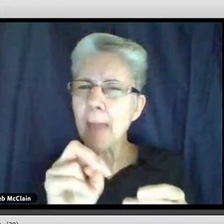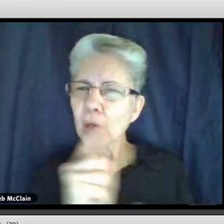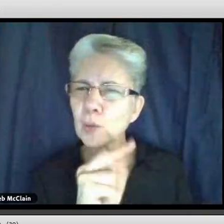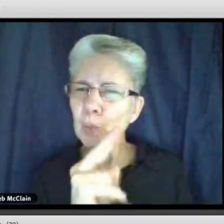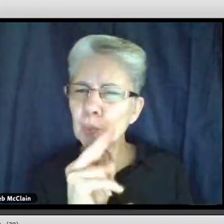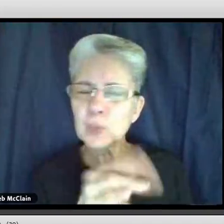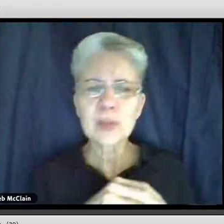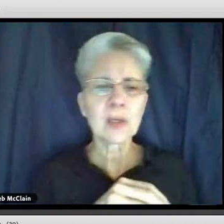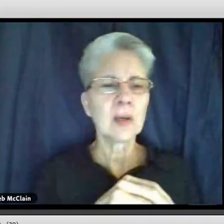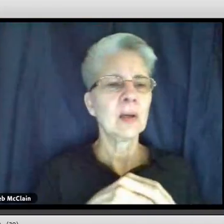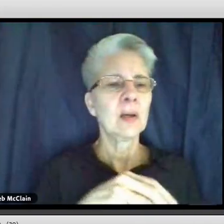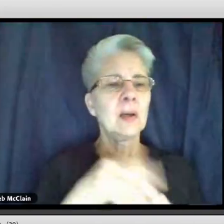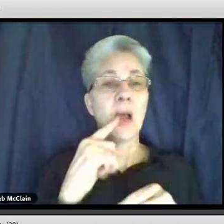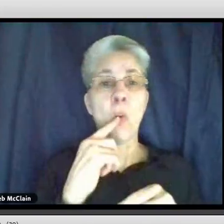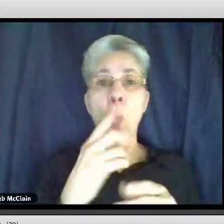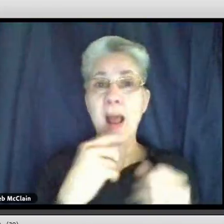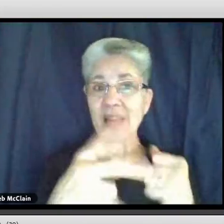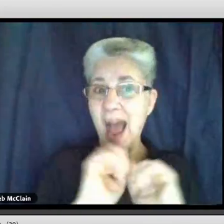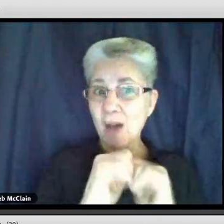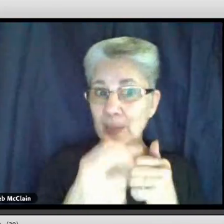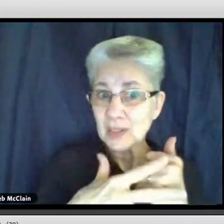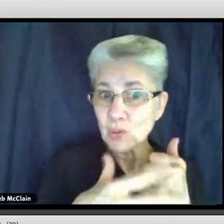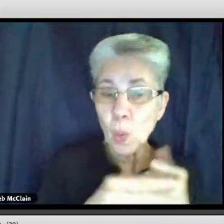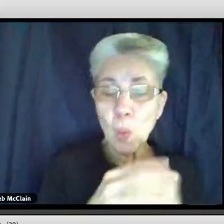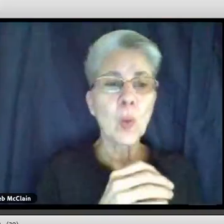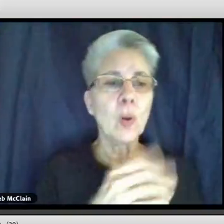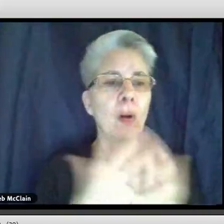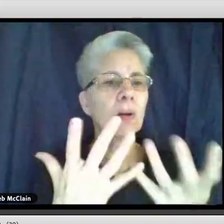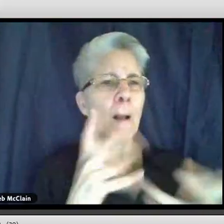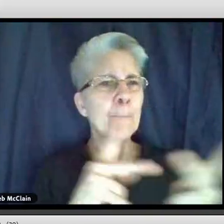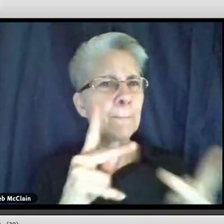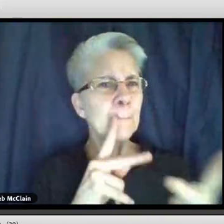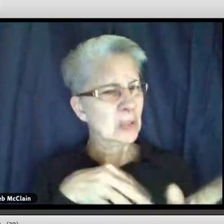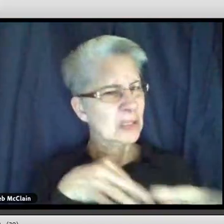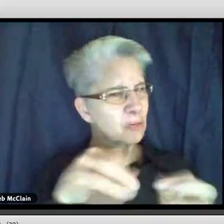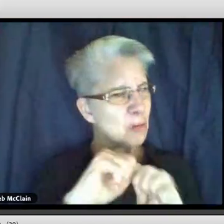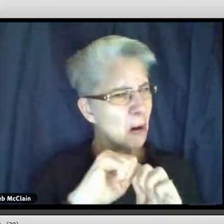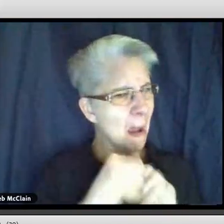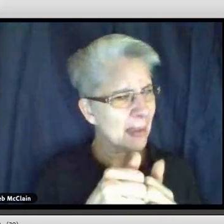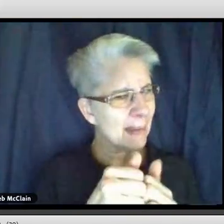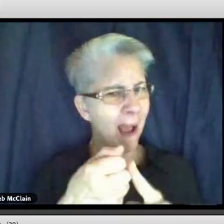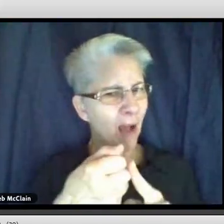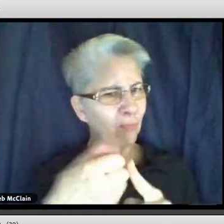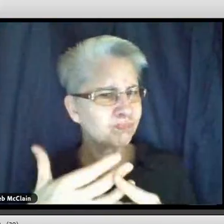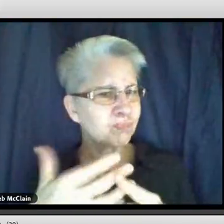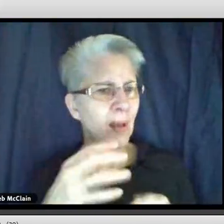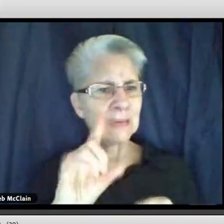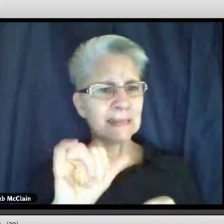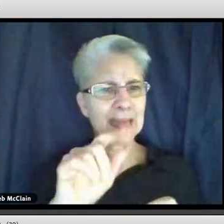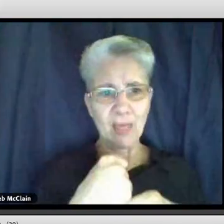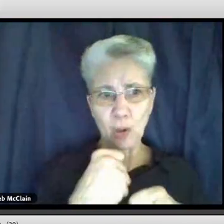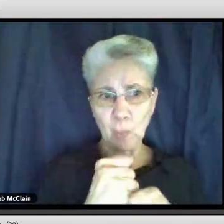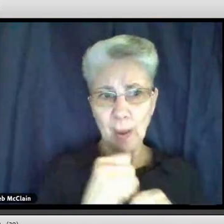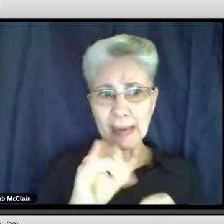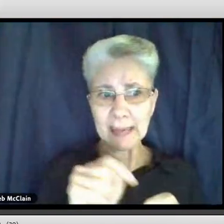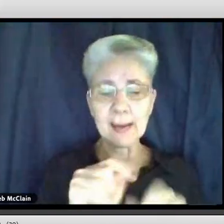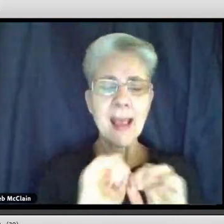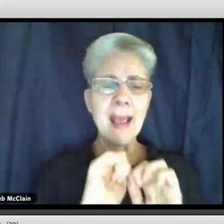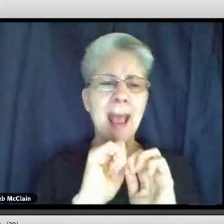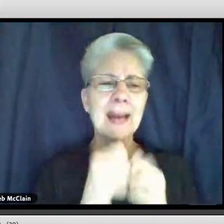created? In what formats is it being stored? How are people describing data as they're creating it? And how